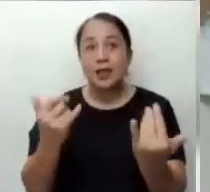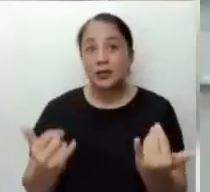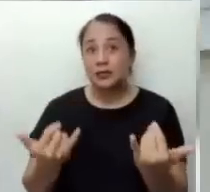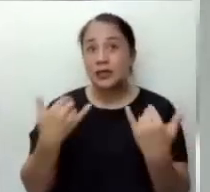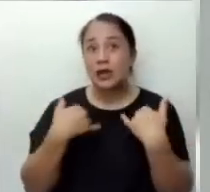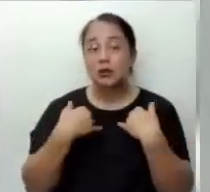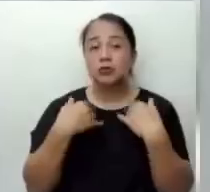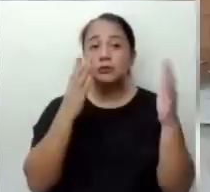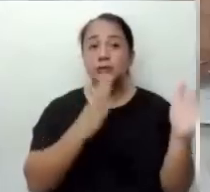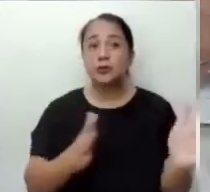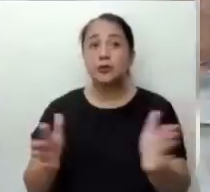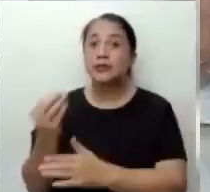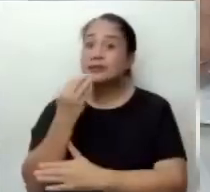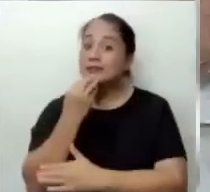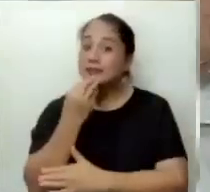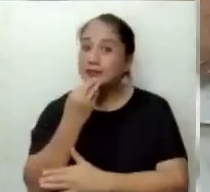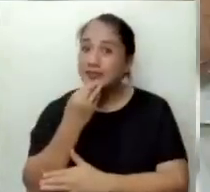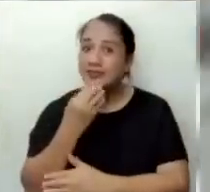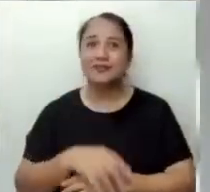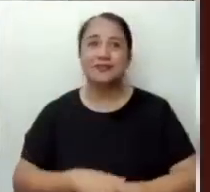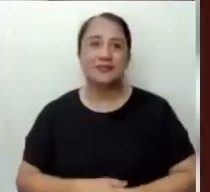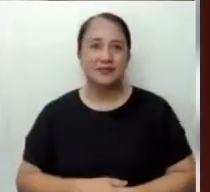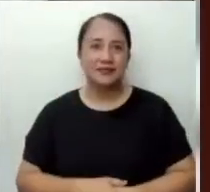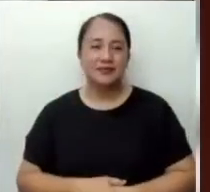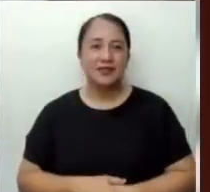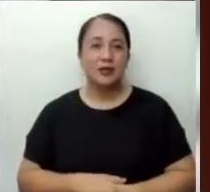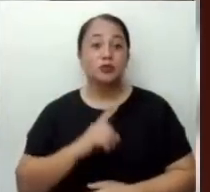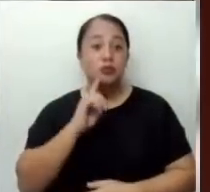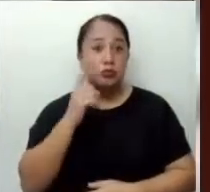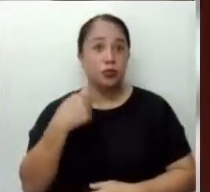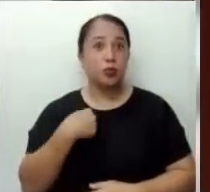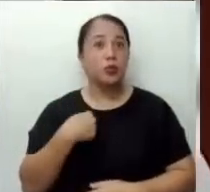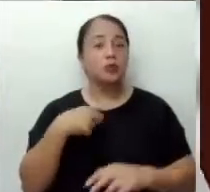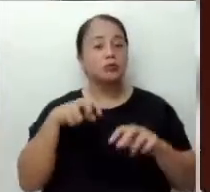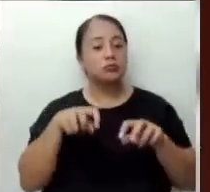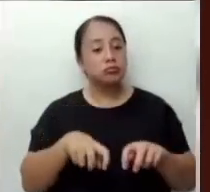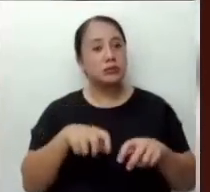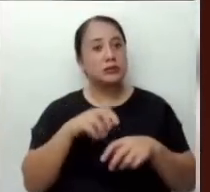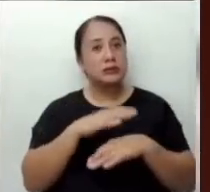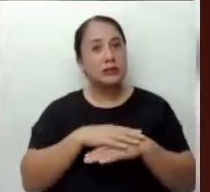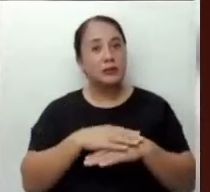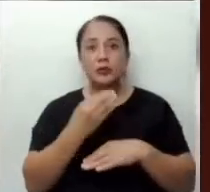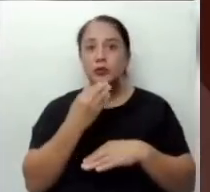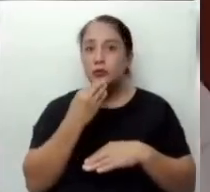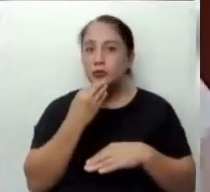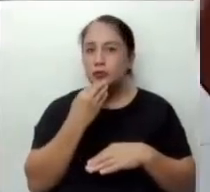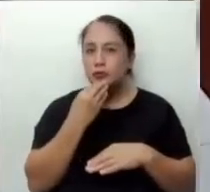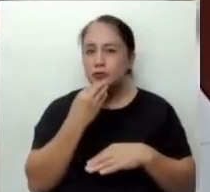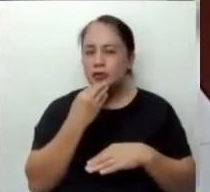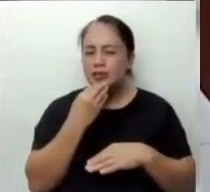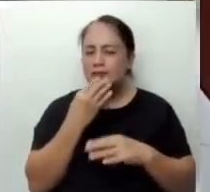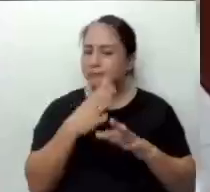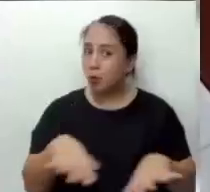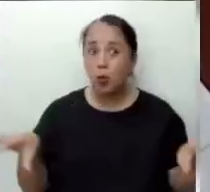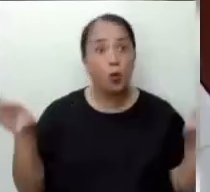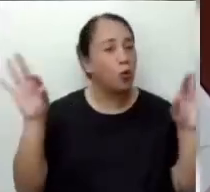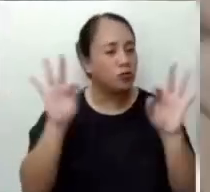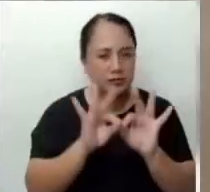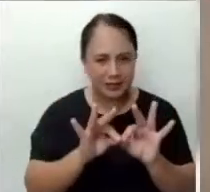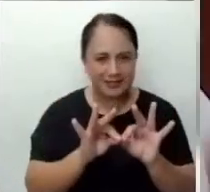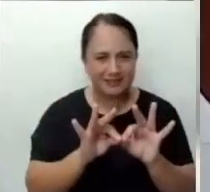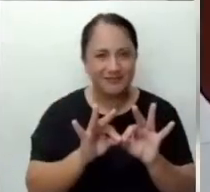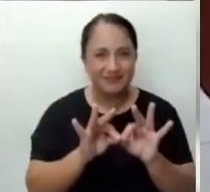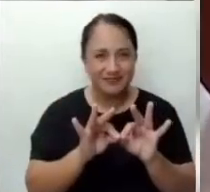dinner tables. But you know, if you're all sitting on one table, food speaks thousands of languages. The food comes from all over the